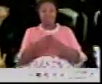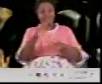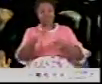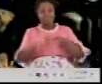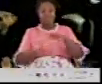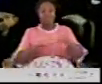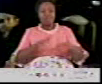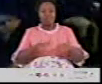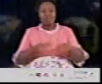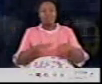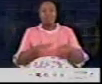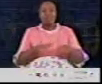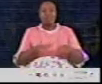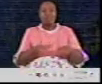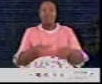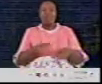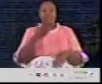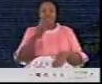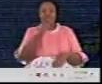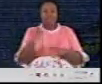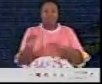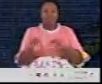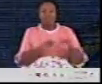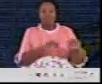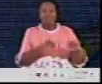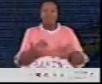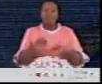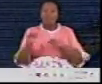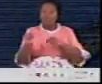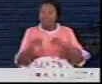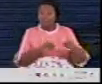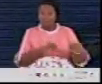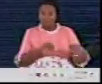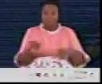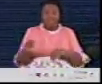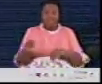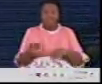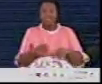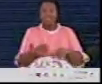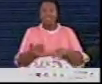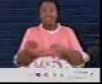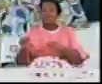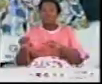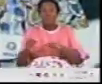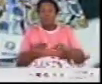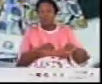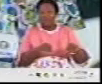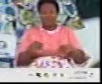right performance performance performance